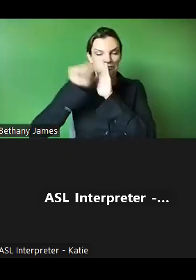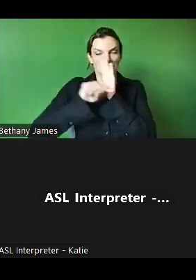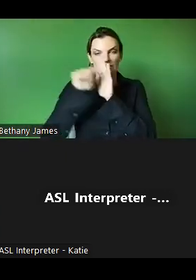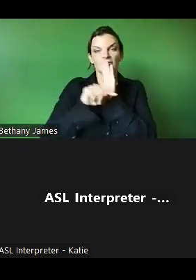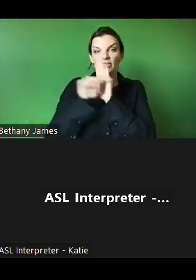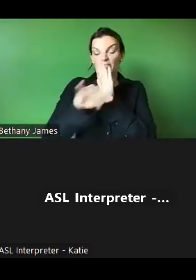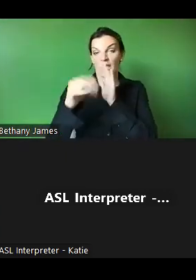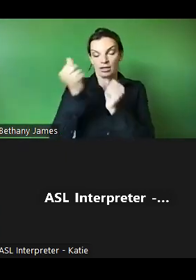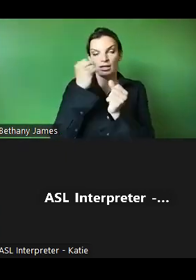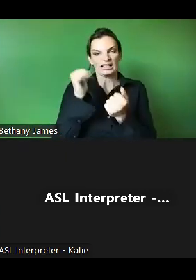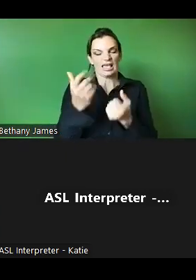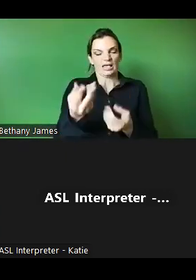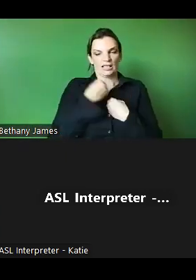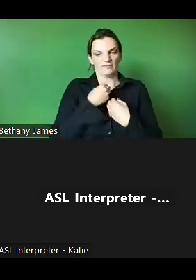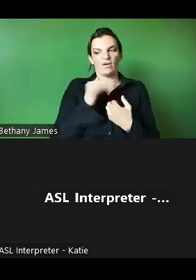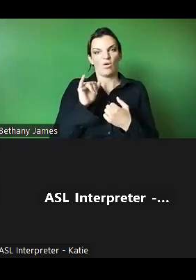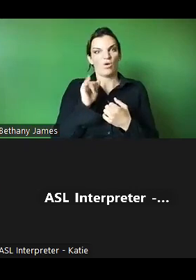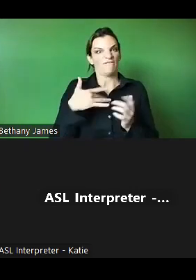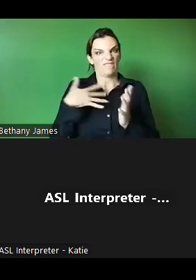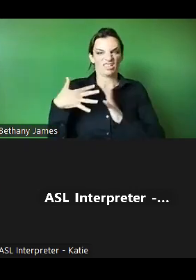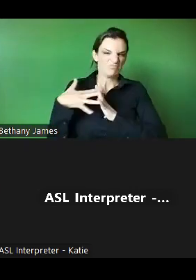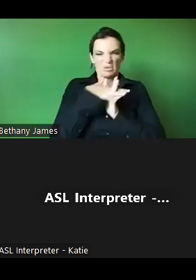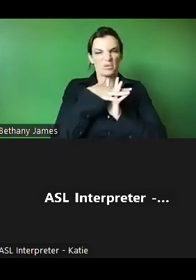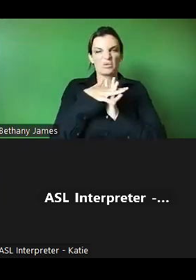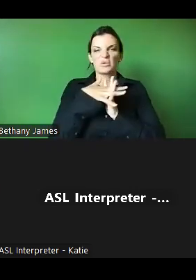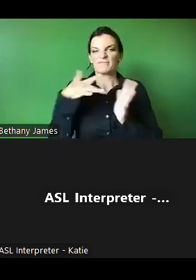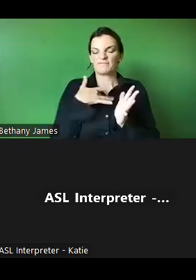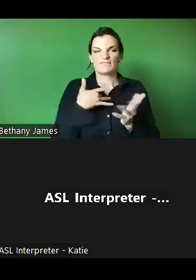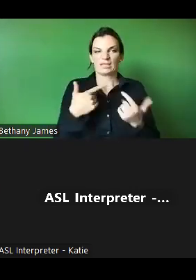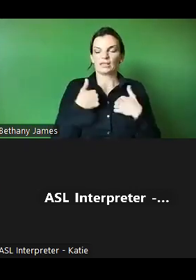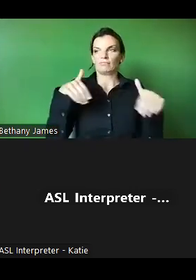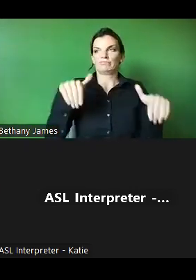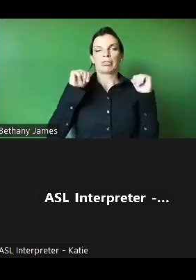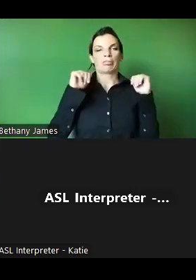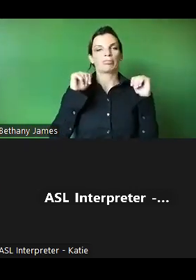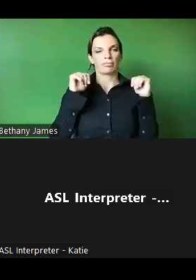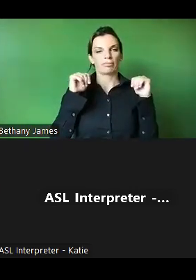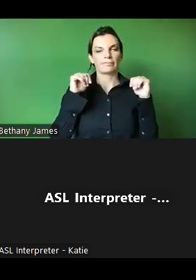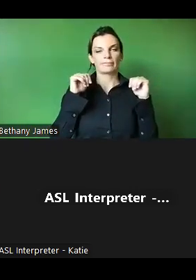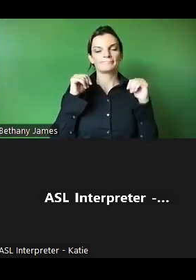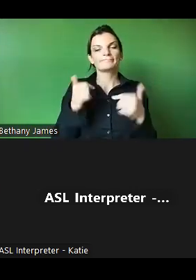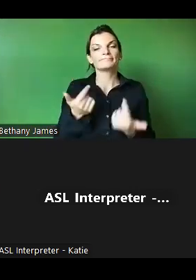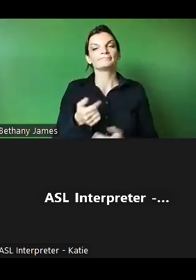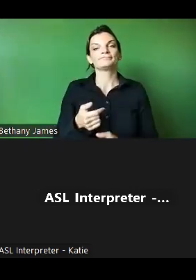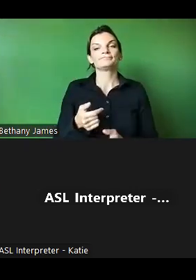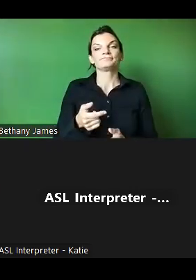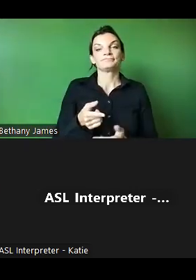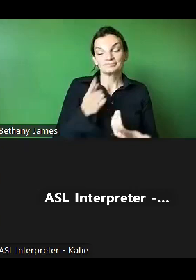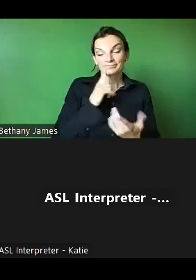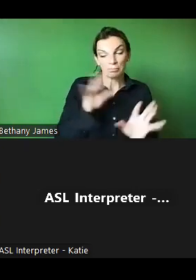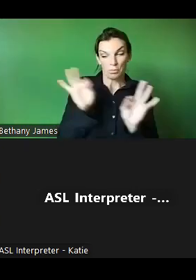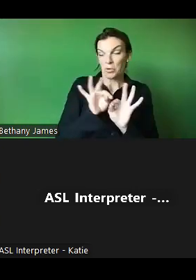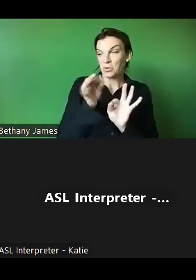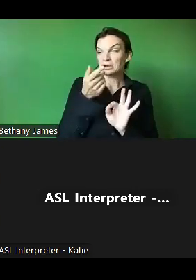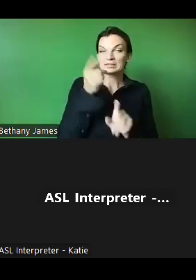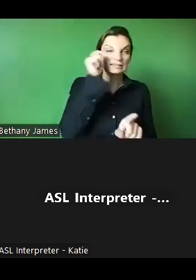can reinforce a sense of helplessness. Mhm. So I think it's really important for anyone, teenager otherwise,